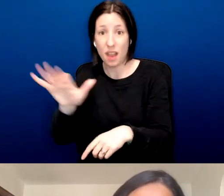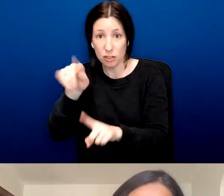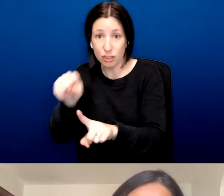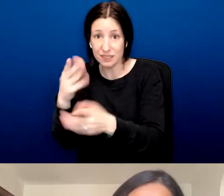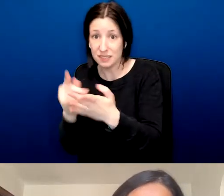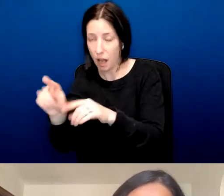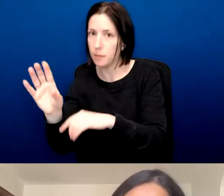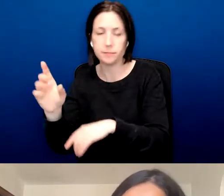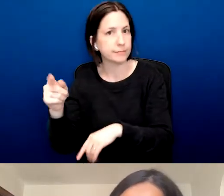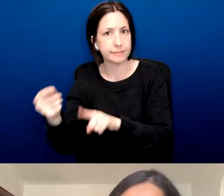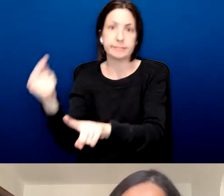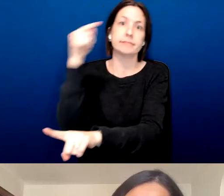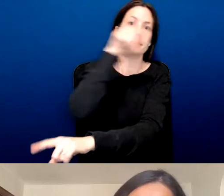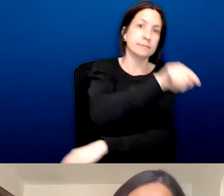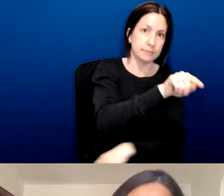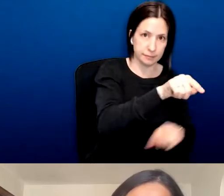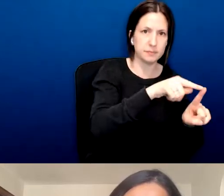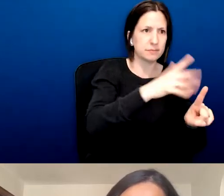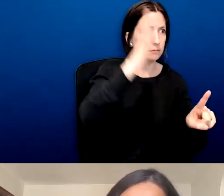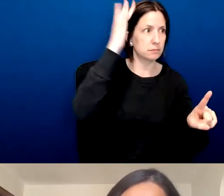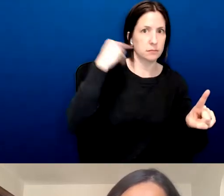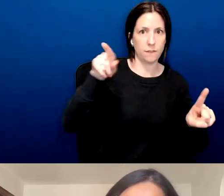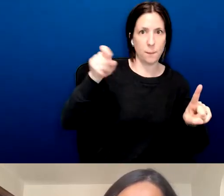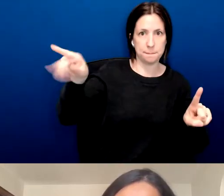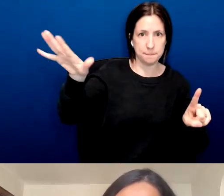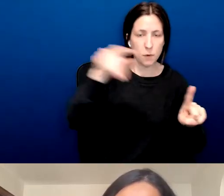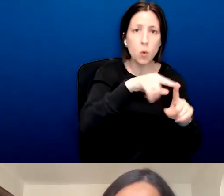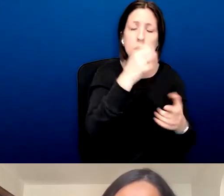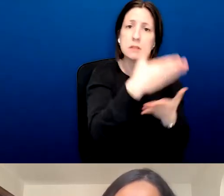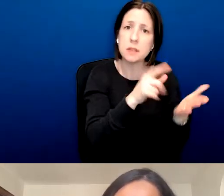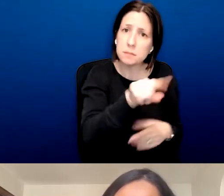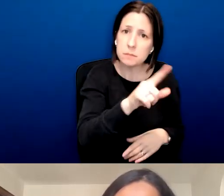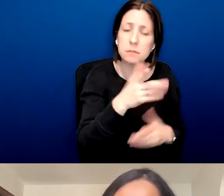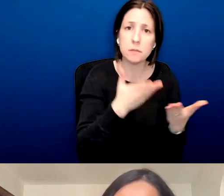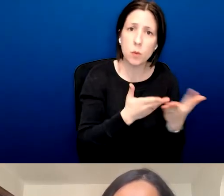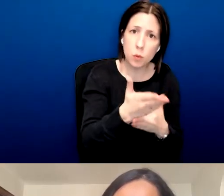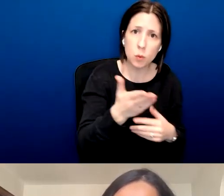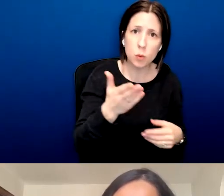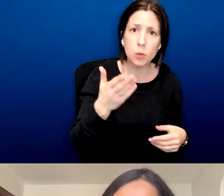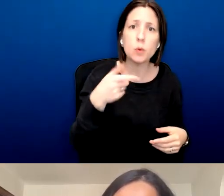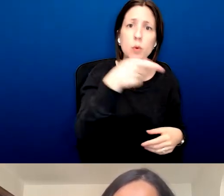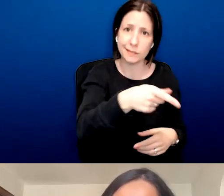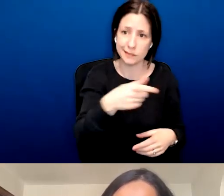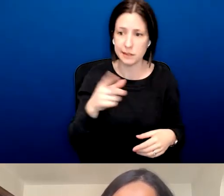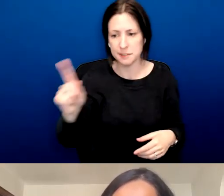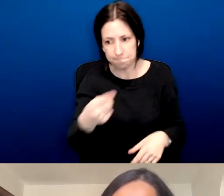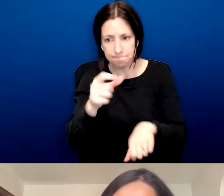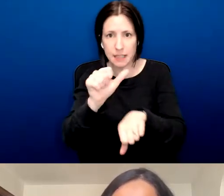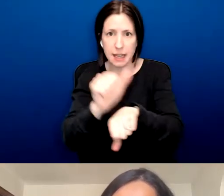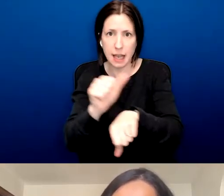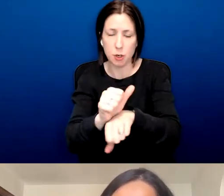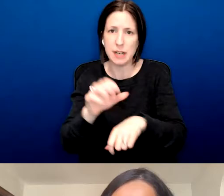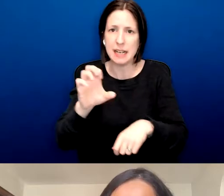of these South Asians also come from histories of having come through the indentured laborers from